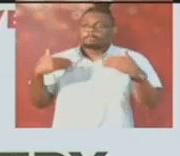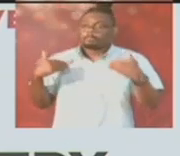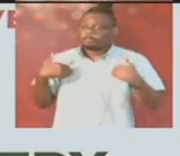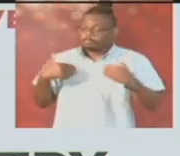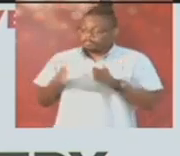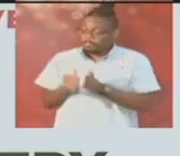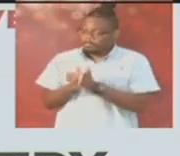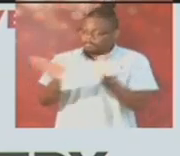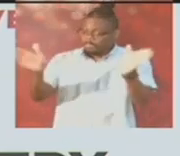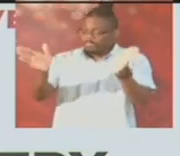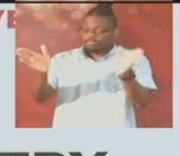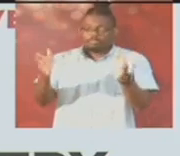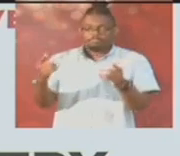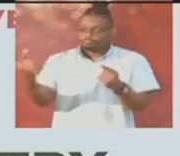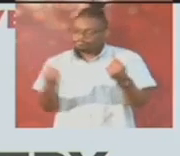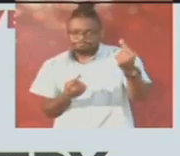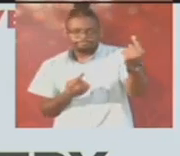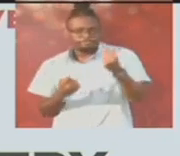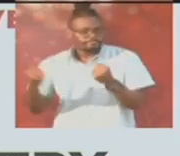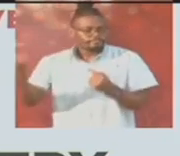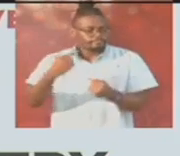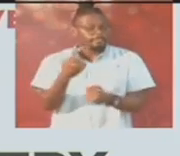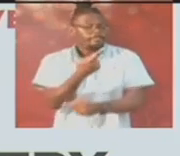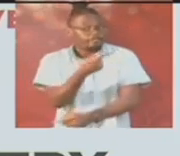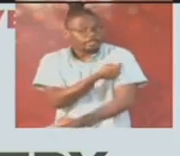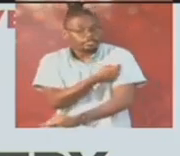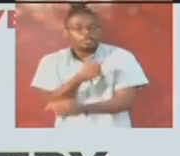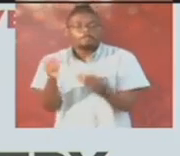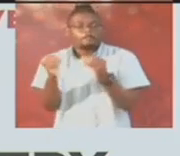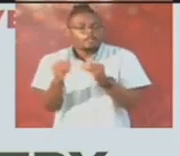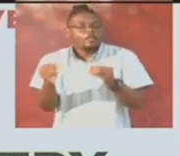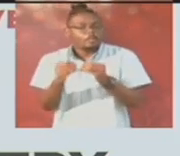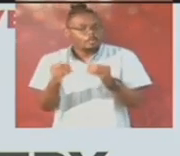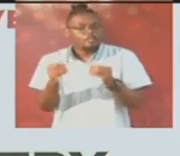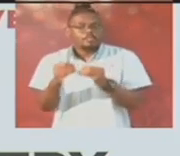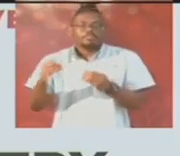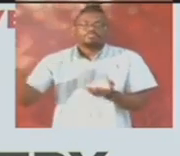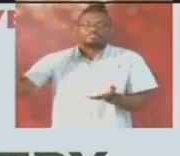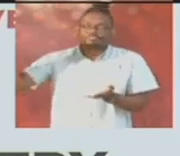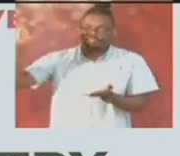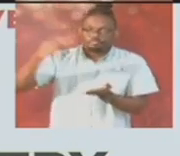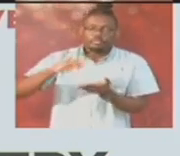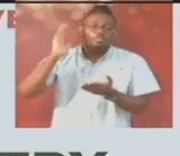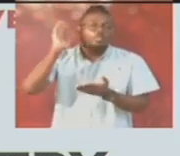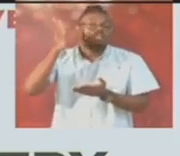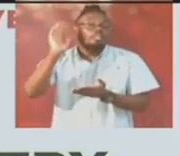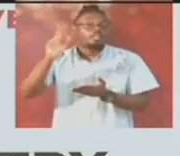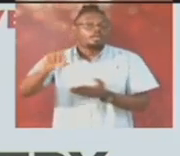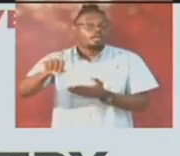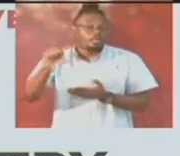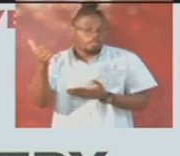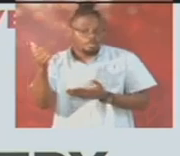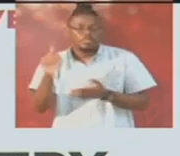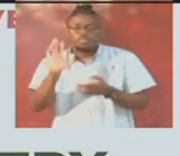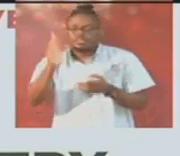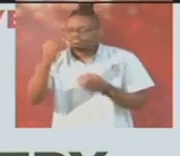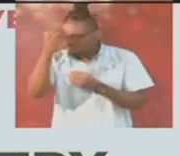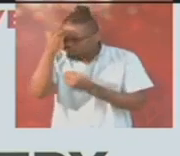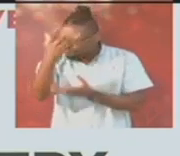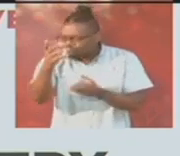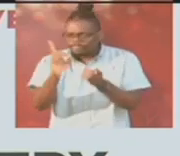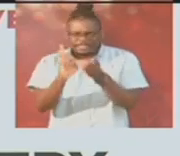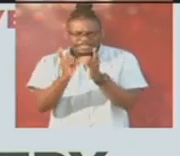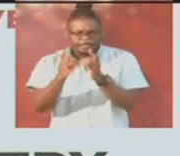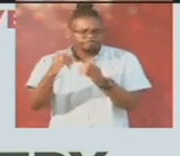response, and more vaccines are on the way, and we will notify the public as to when they could start to make appointments to